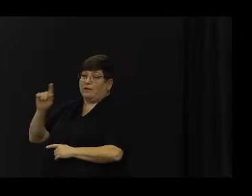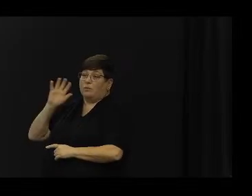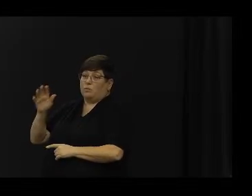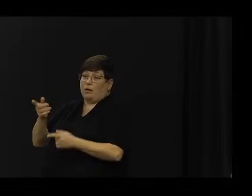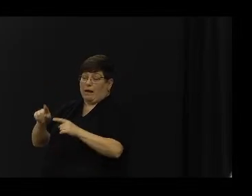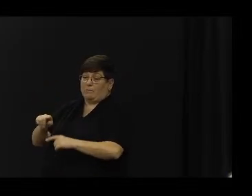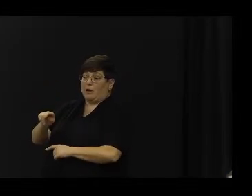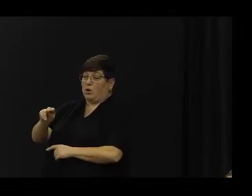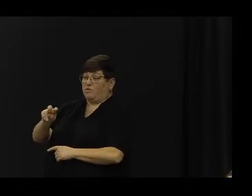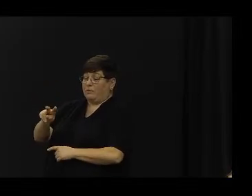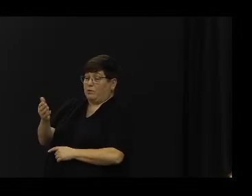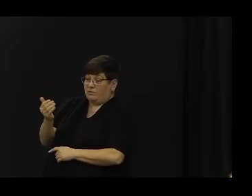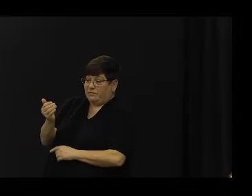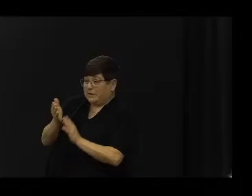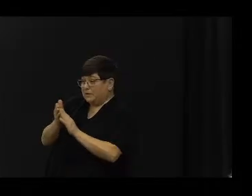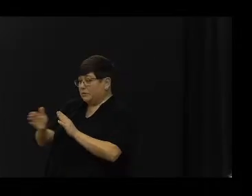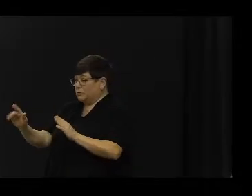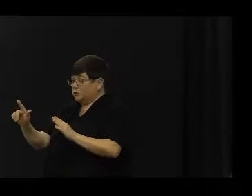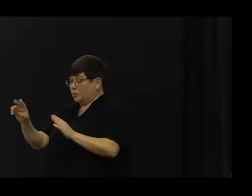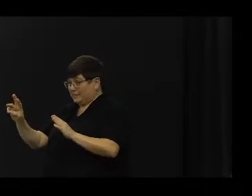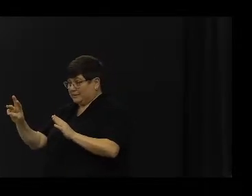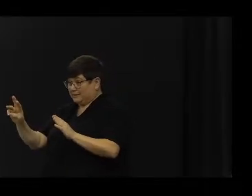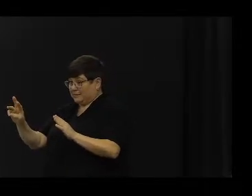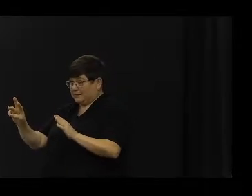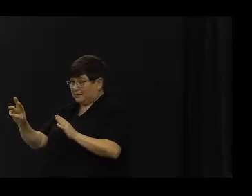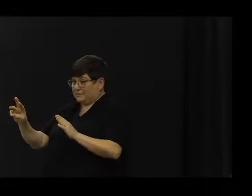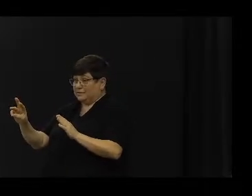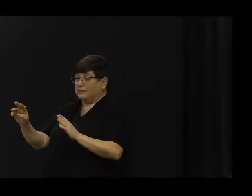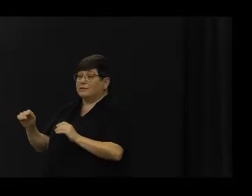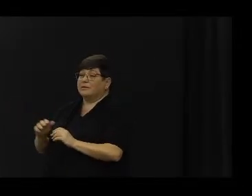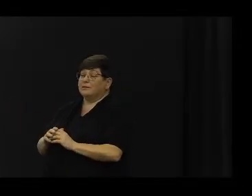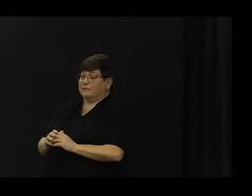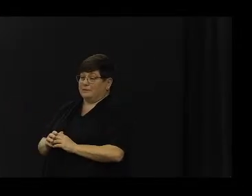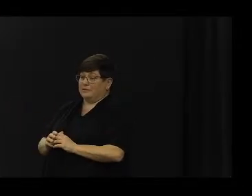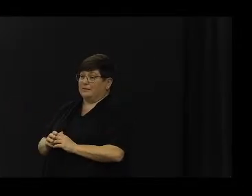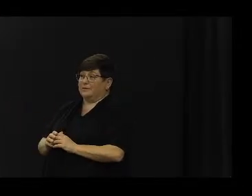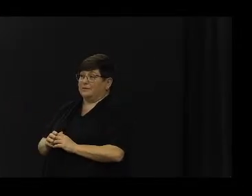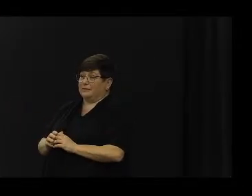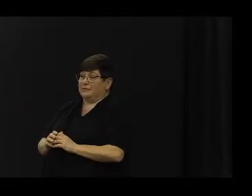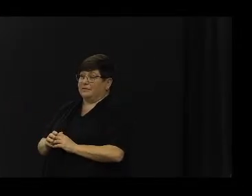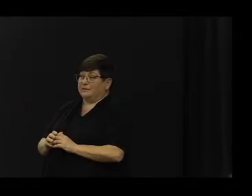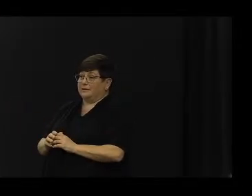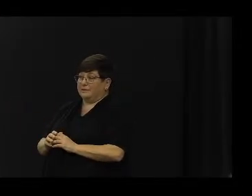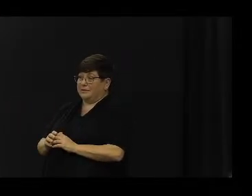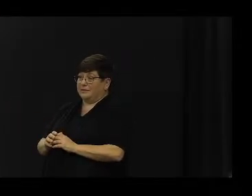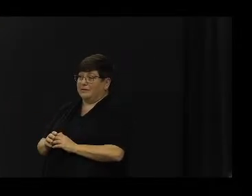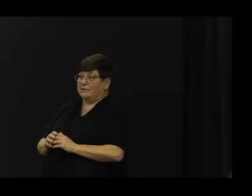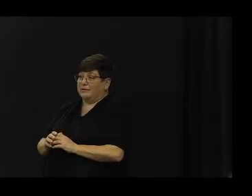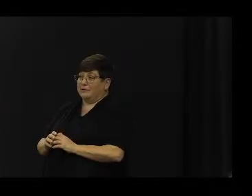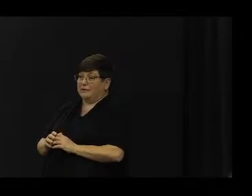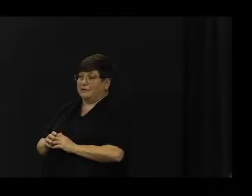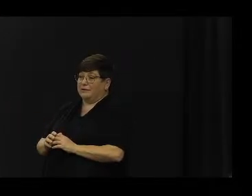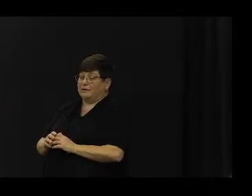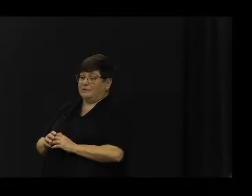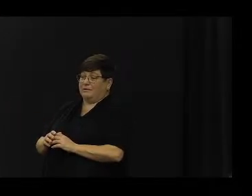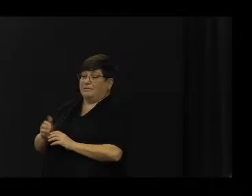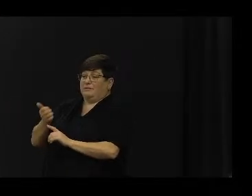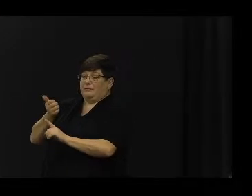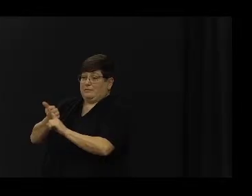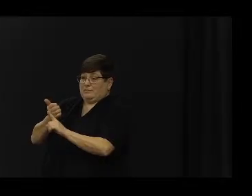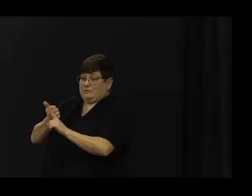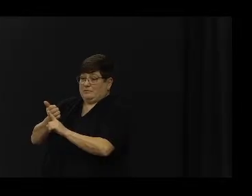the 26th. And formally, 2 times on the